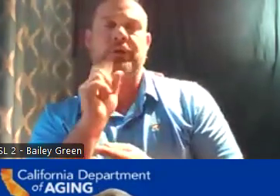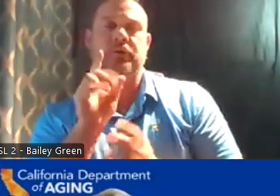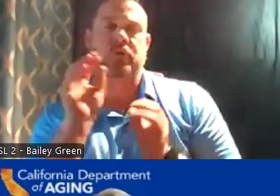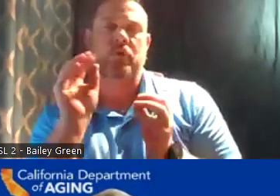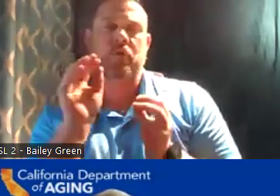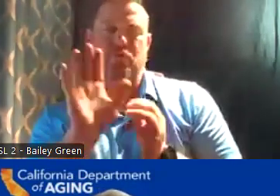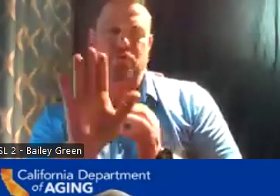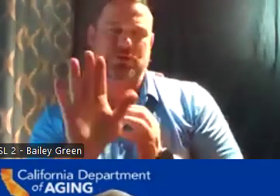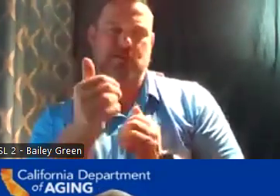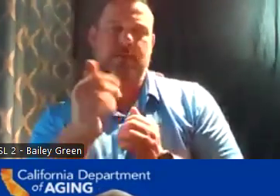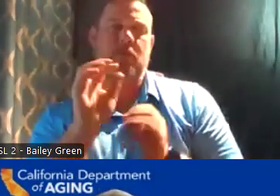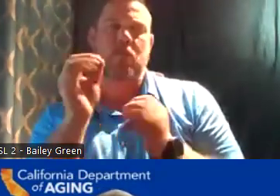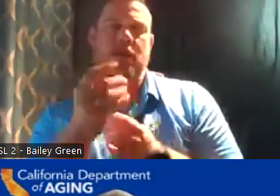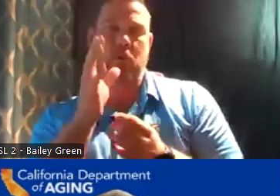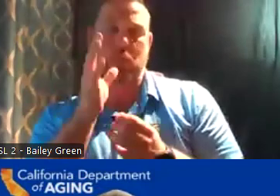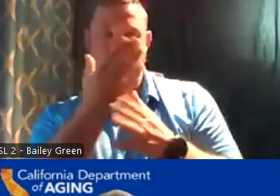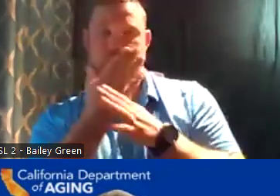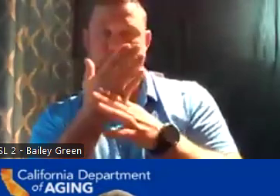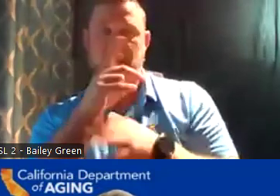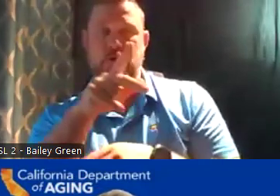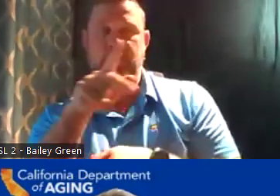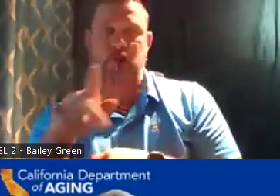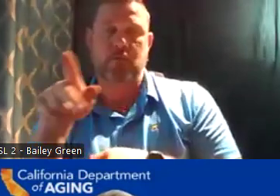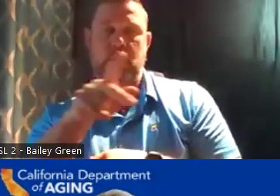this meeting if they'll be sharing your PowerPoint.